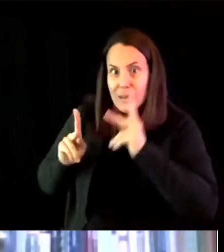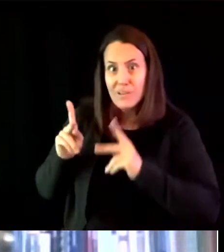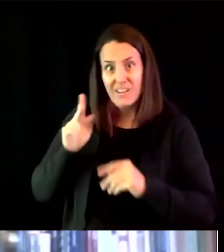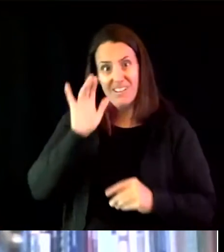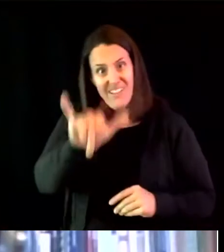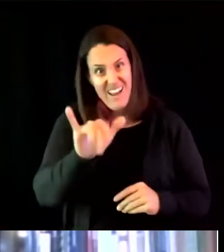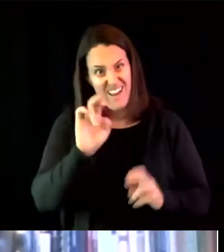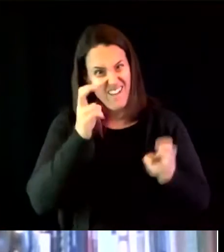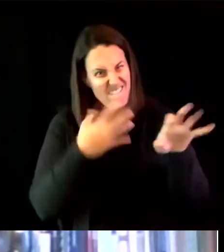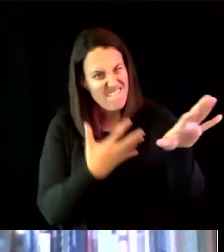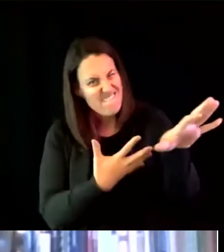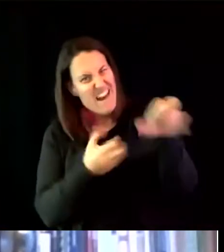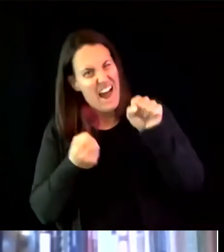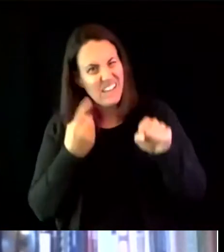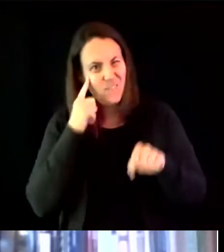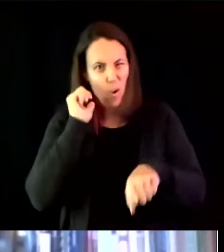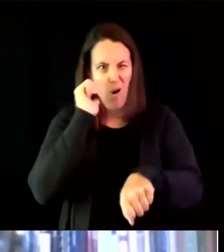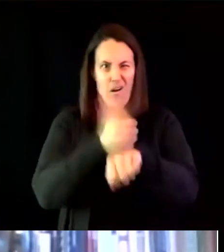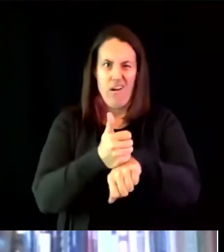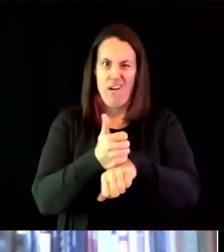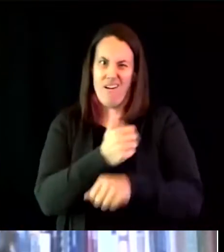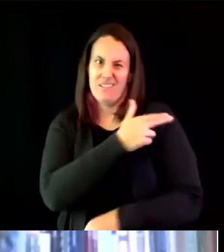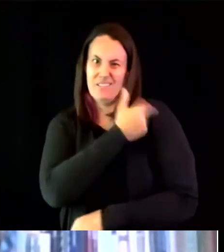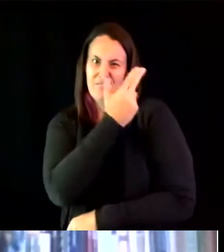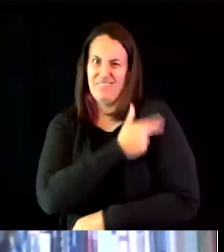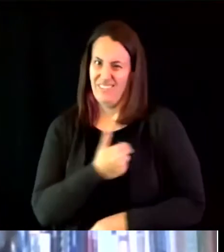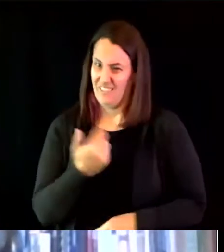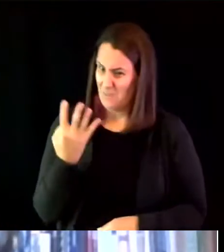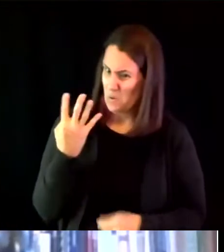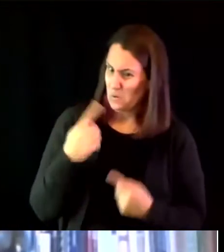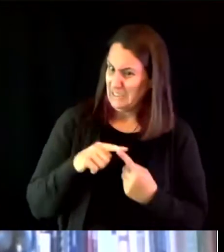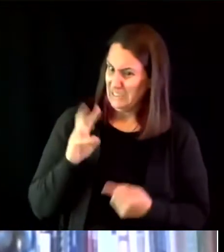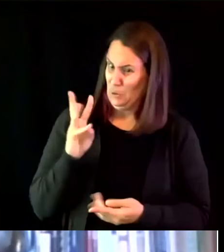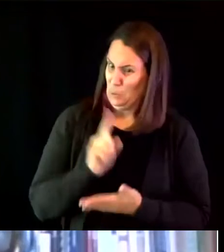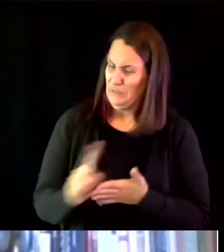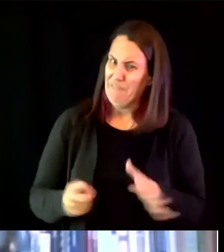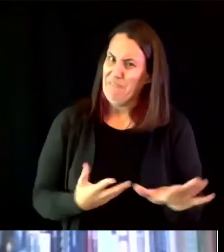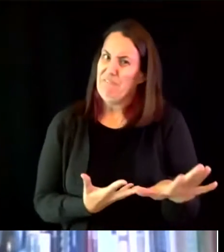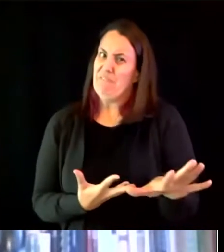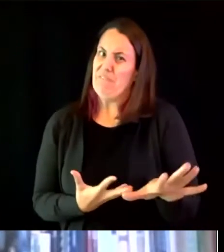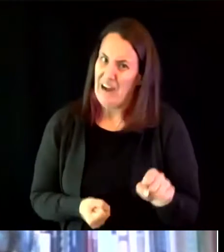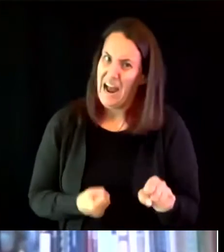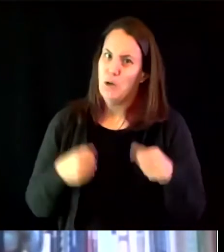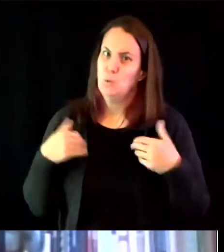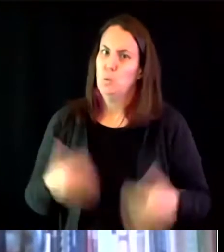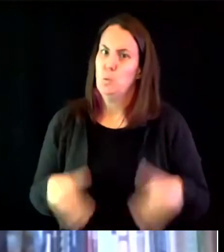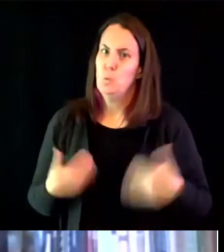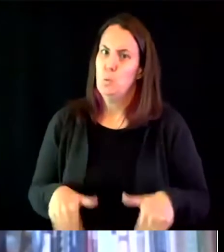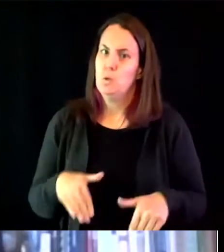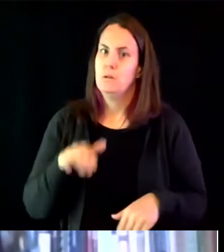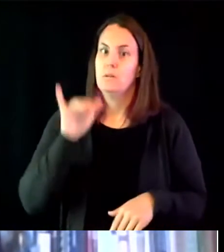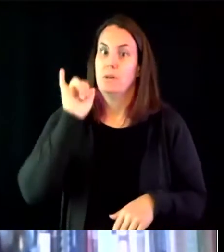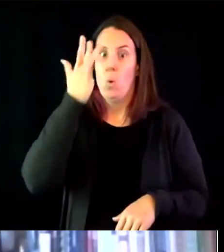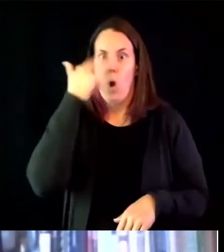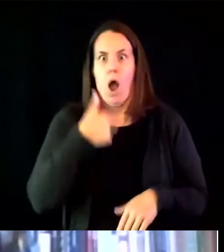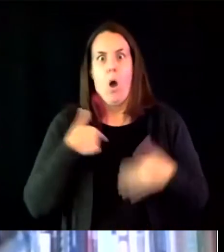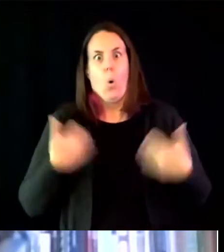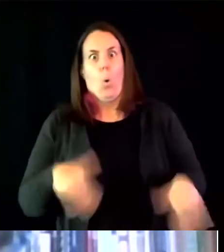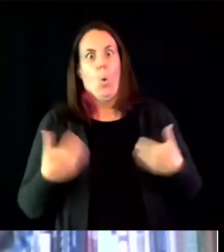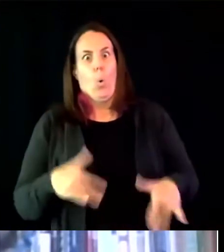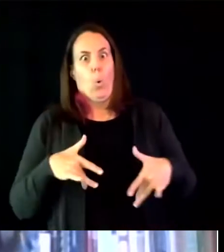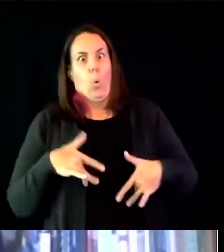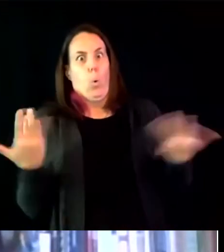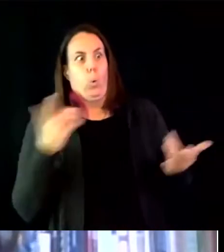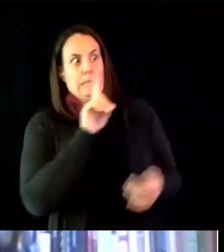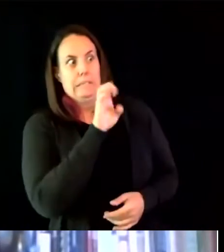But when you're looking at the kind of situation we are, that's why we are so grateful to have a facility of the size that we do that